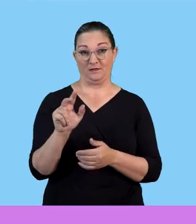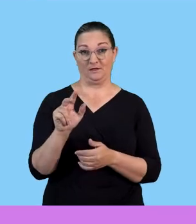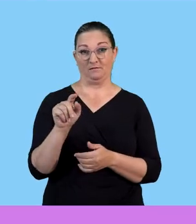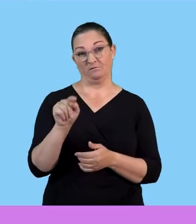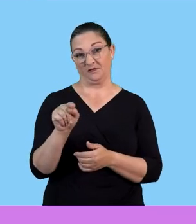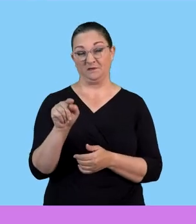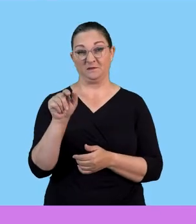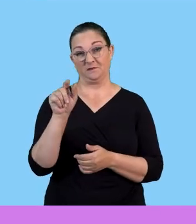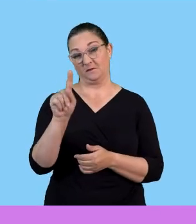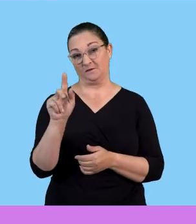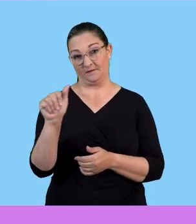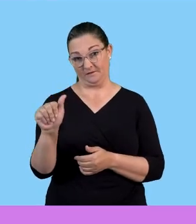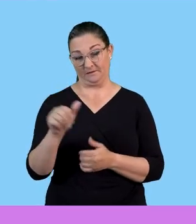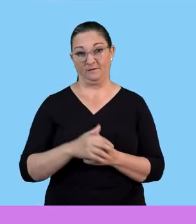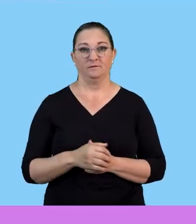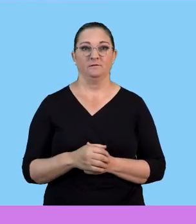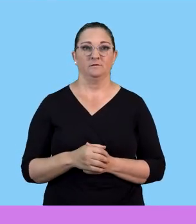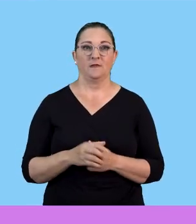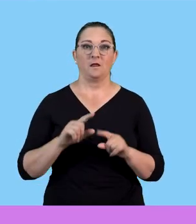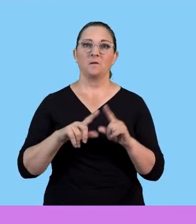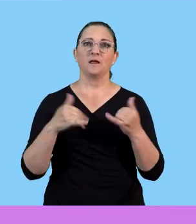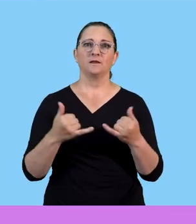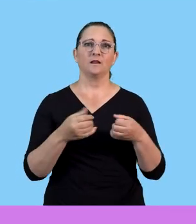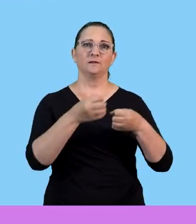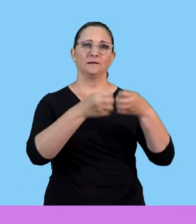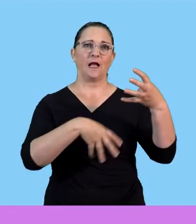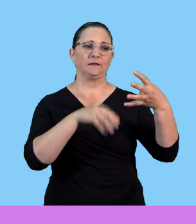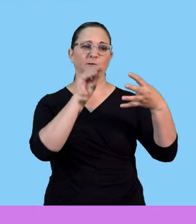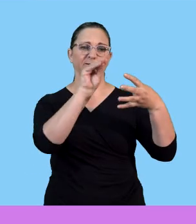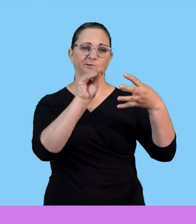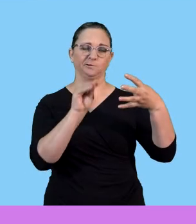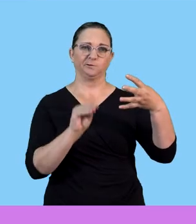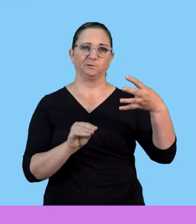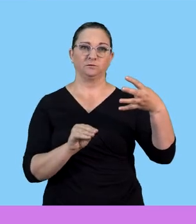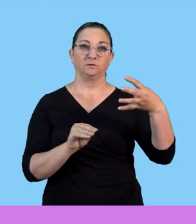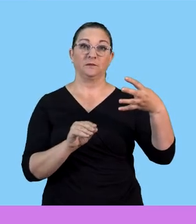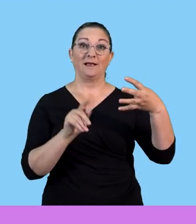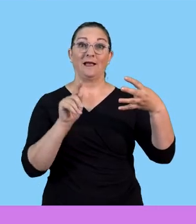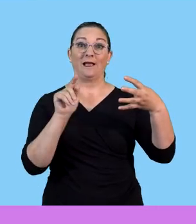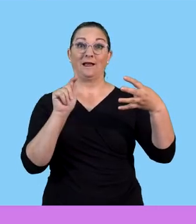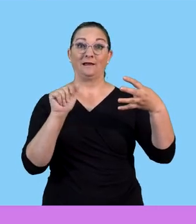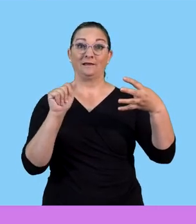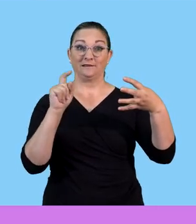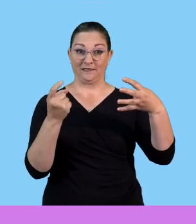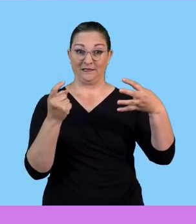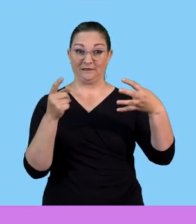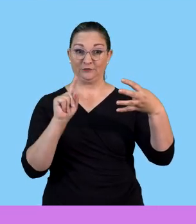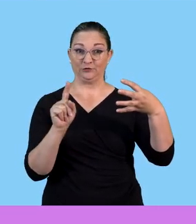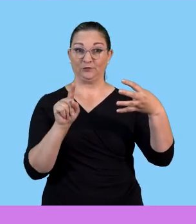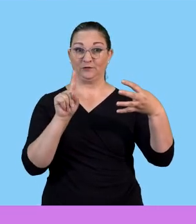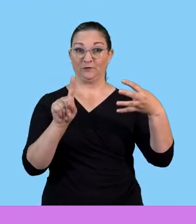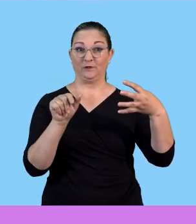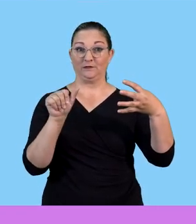Rand 16. And the items which is taxable with